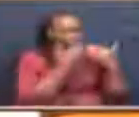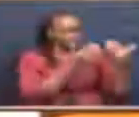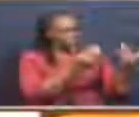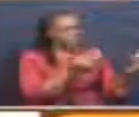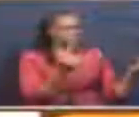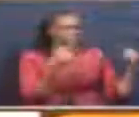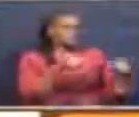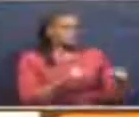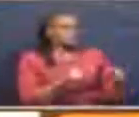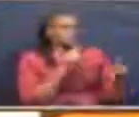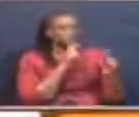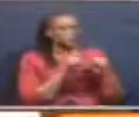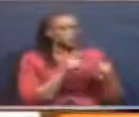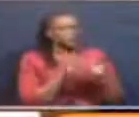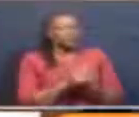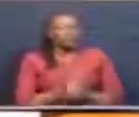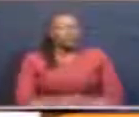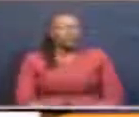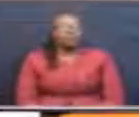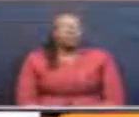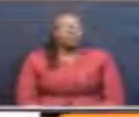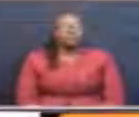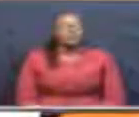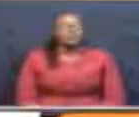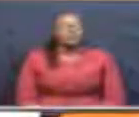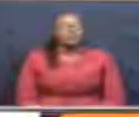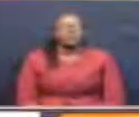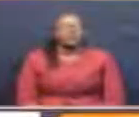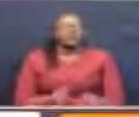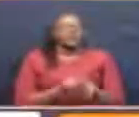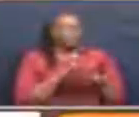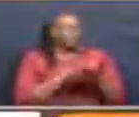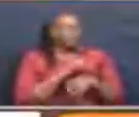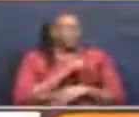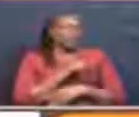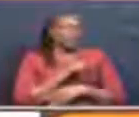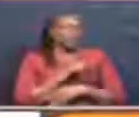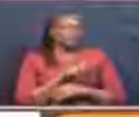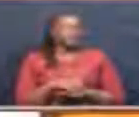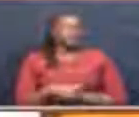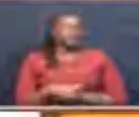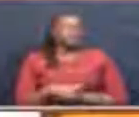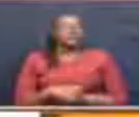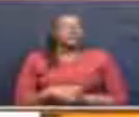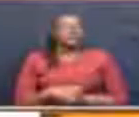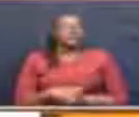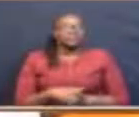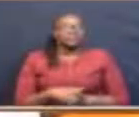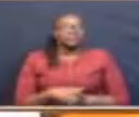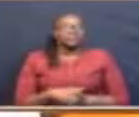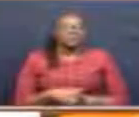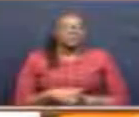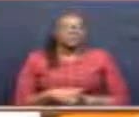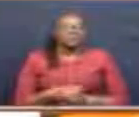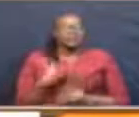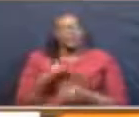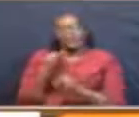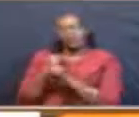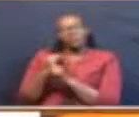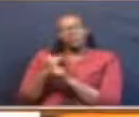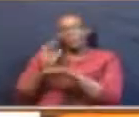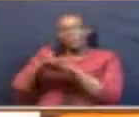much for making time for us, Dr. Isaac Kalua. And again, good luck. This is Thank a dicey you. One. And just doing a good job, and we are